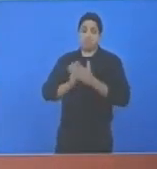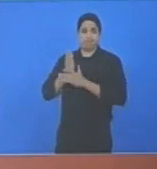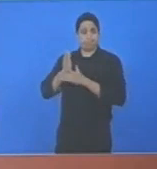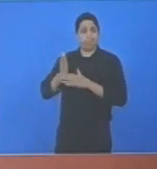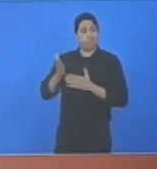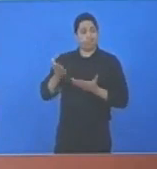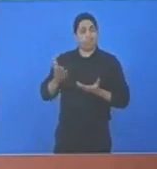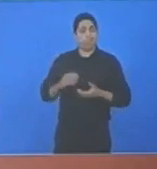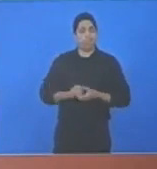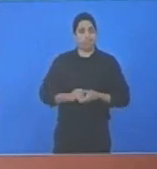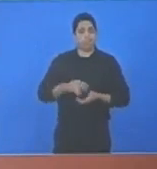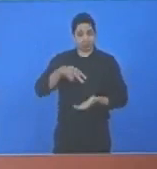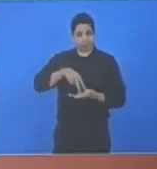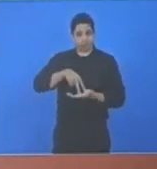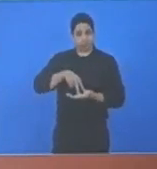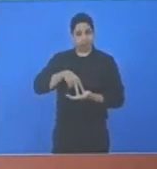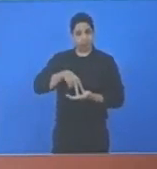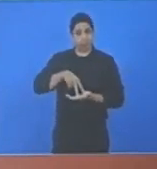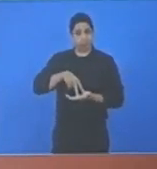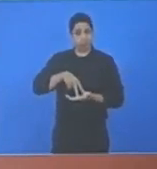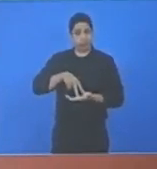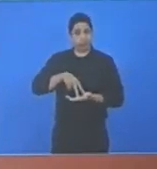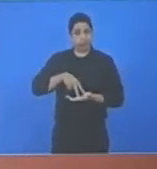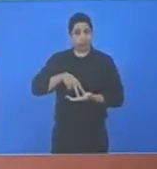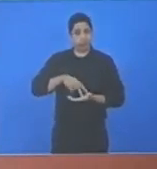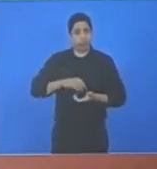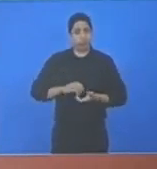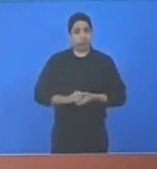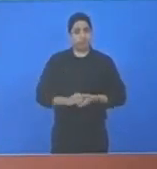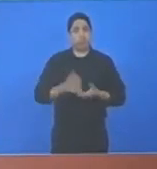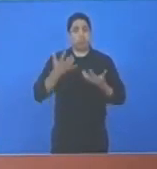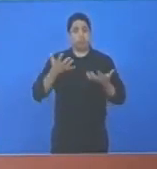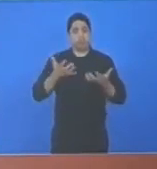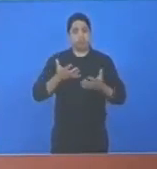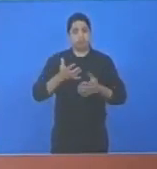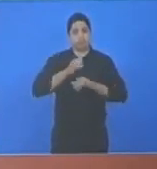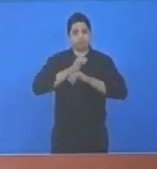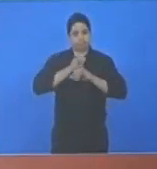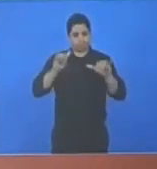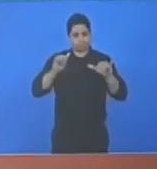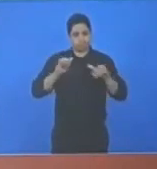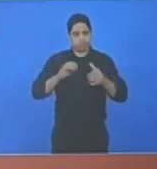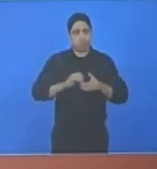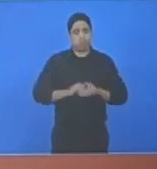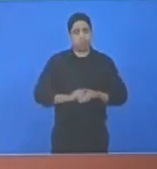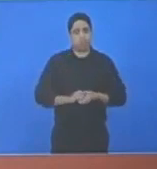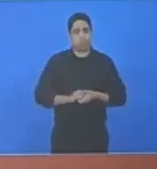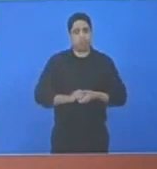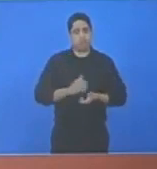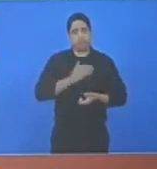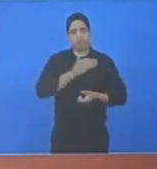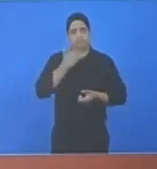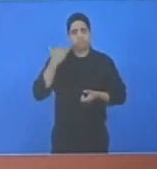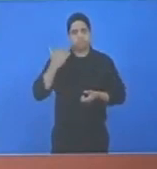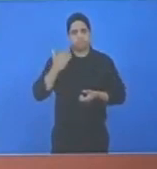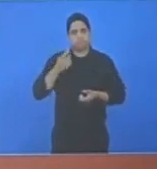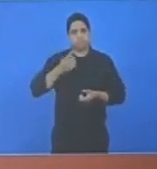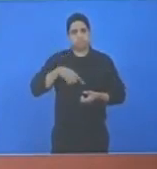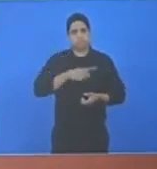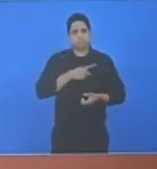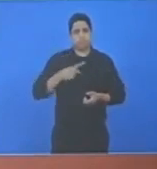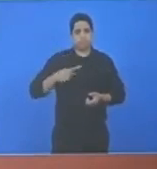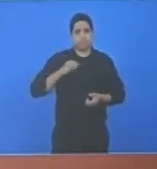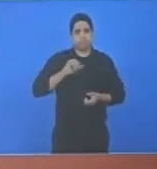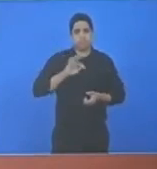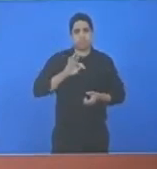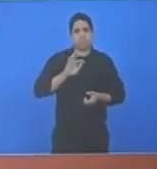for them is, the bad man will not enter in my wedding. Let's stand, and I'd like to give an announcement. The